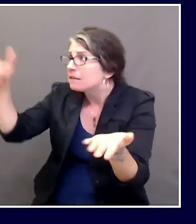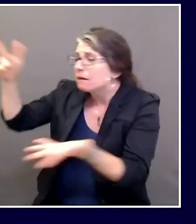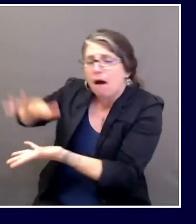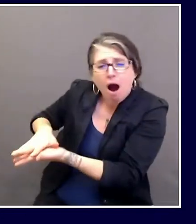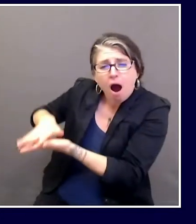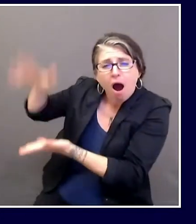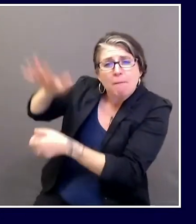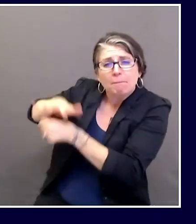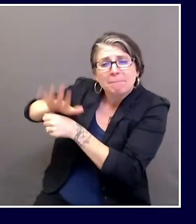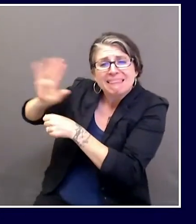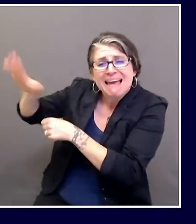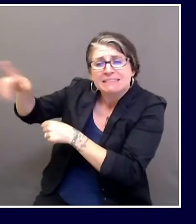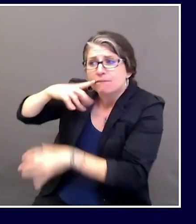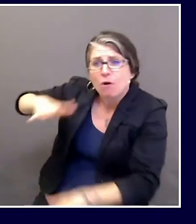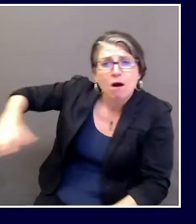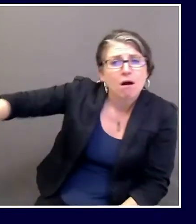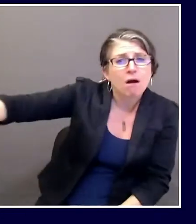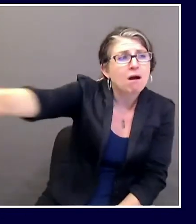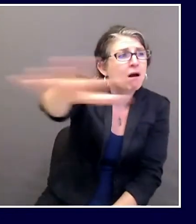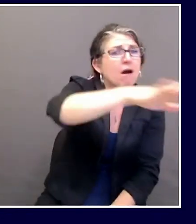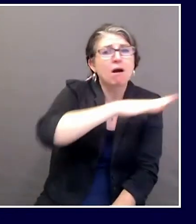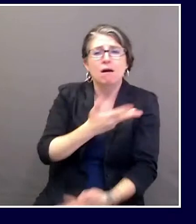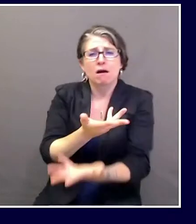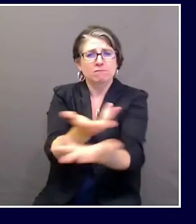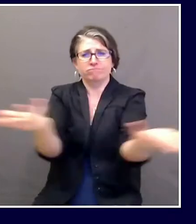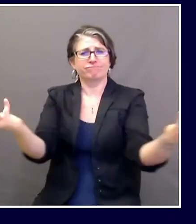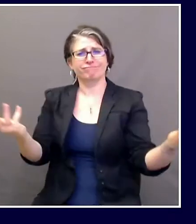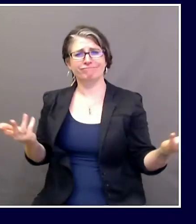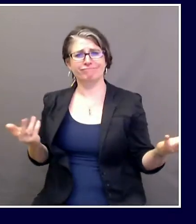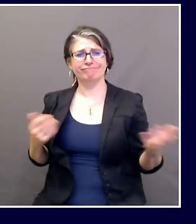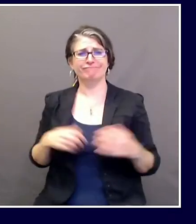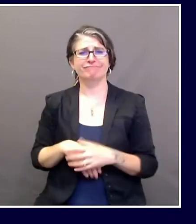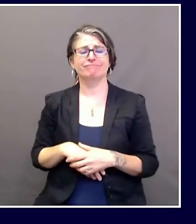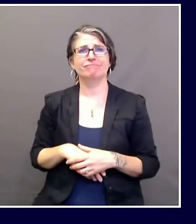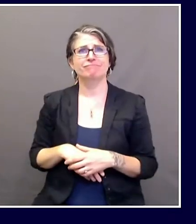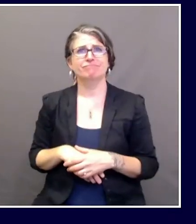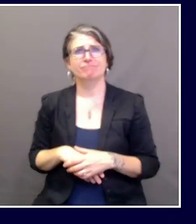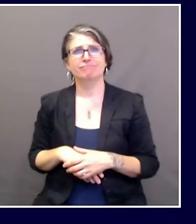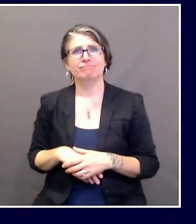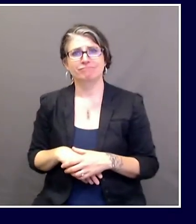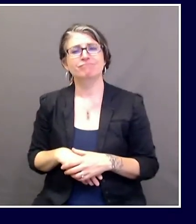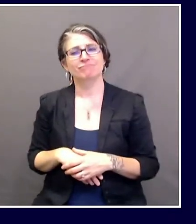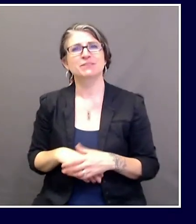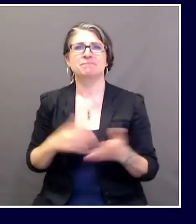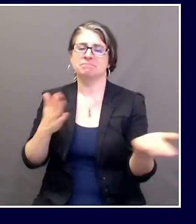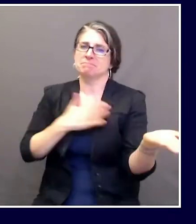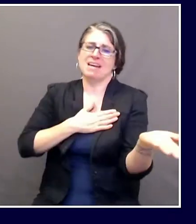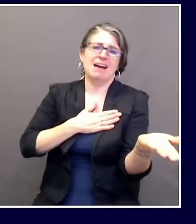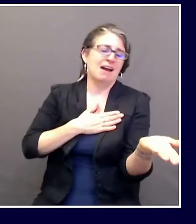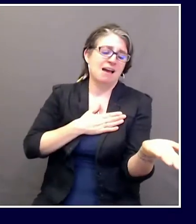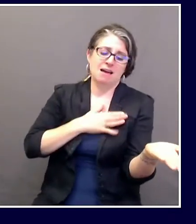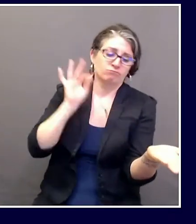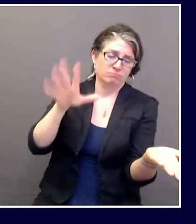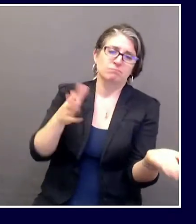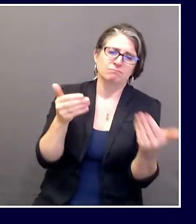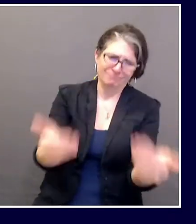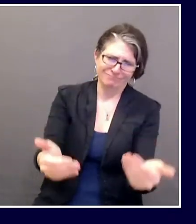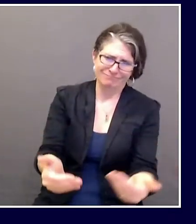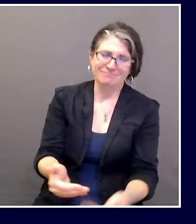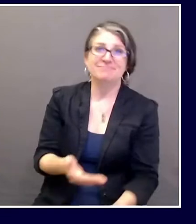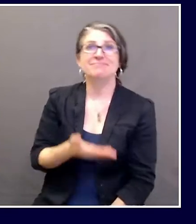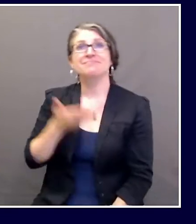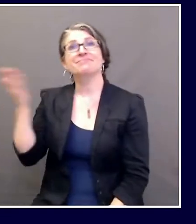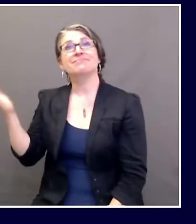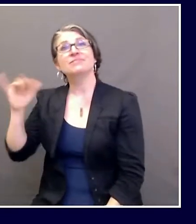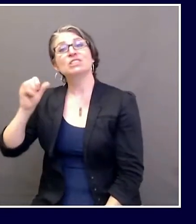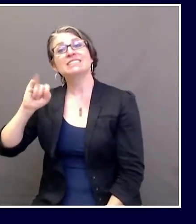over to our colleagues in the media. The first question today goes to Jessica Piper from the BDN. Thank you, Dr. Shaw. I was wondering